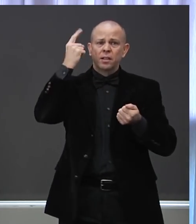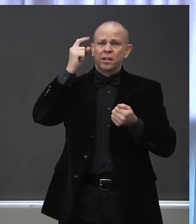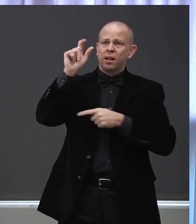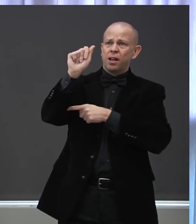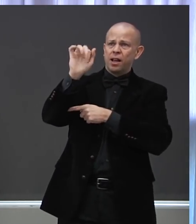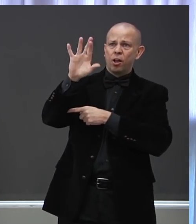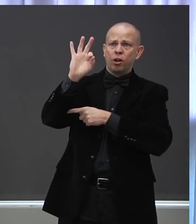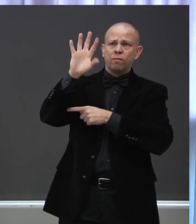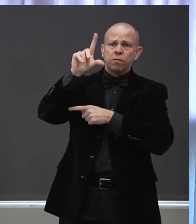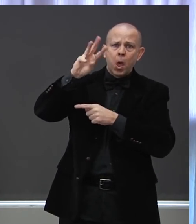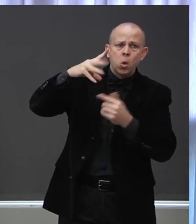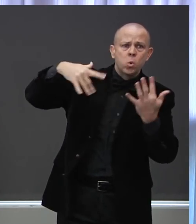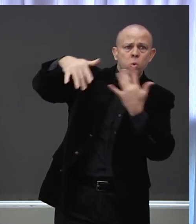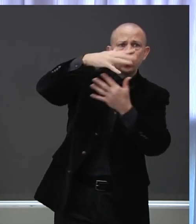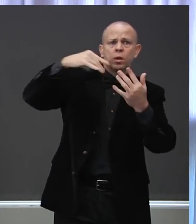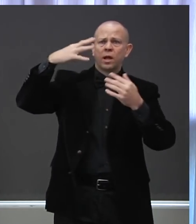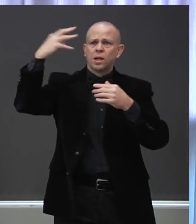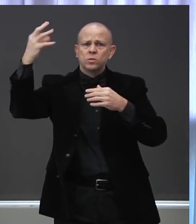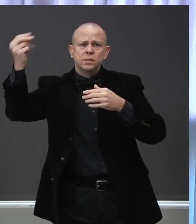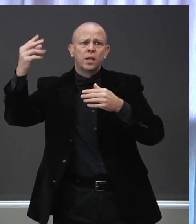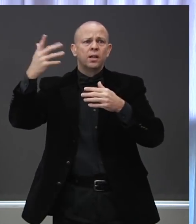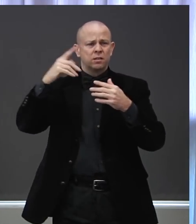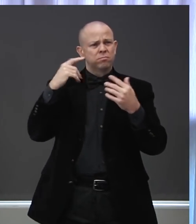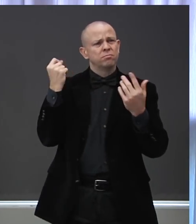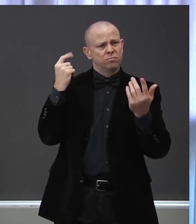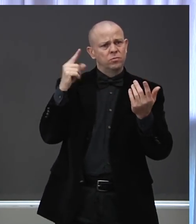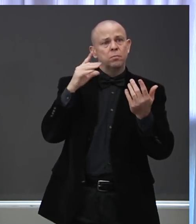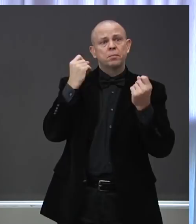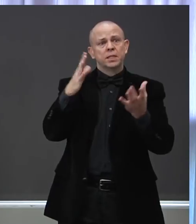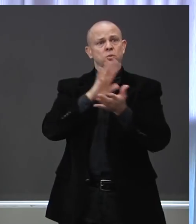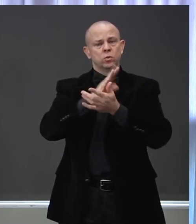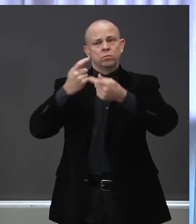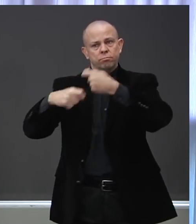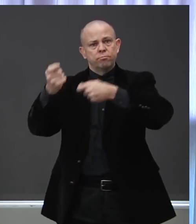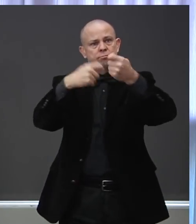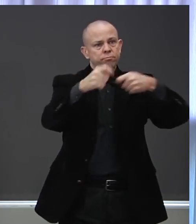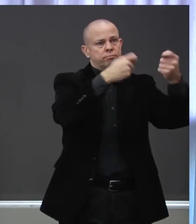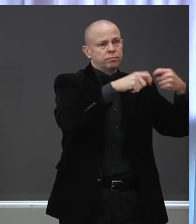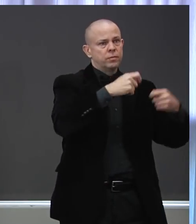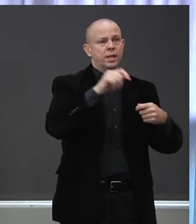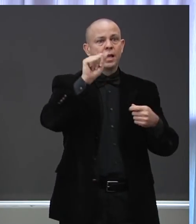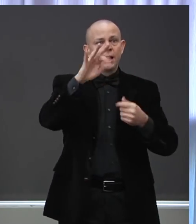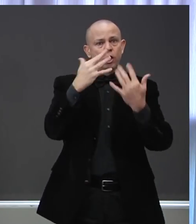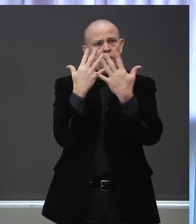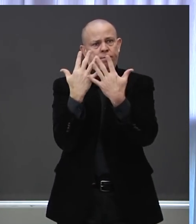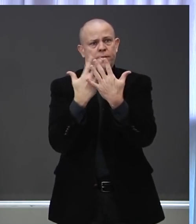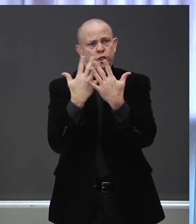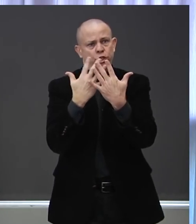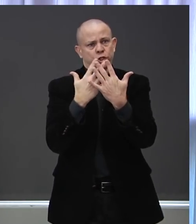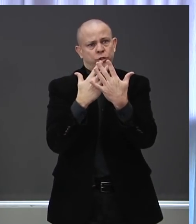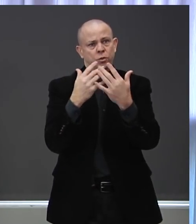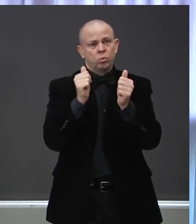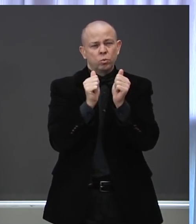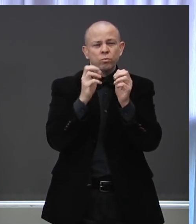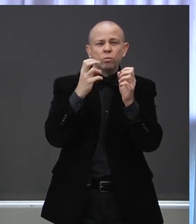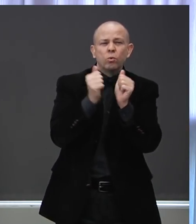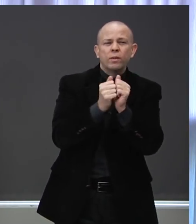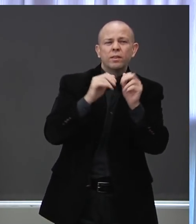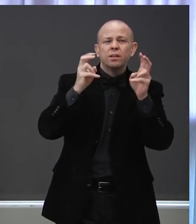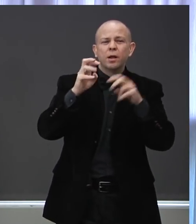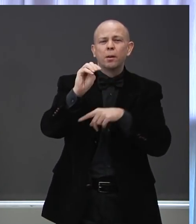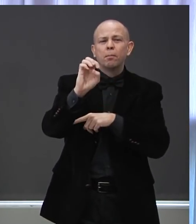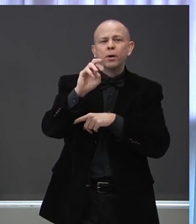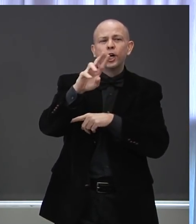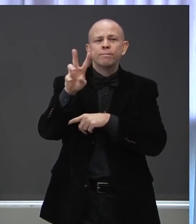important. So many of our schools have replaced their air filters with what's called MERV-type filters